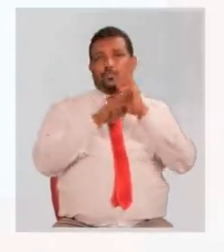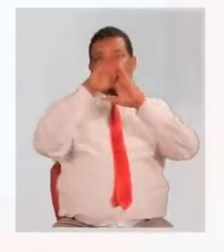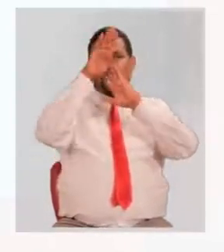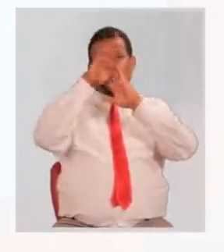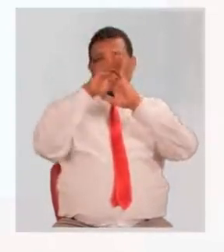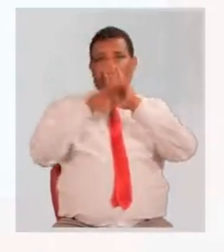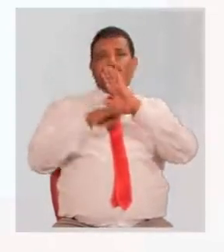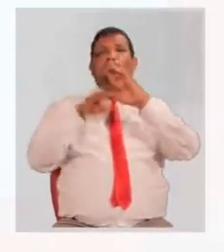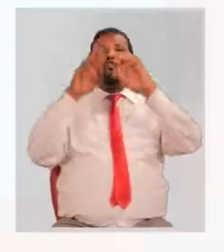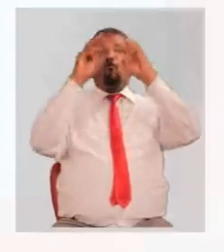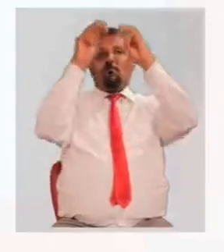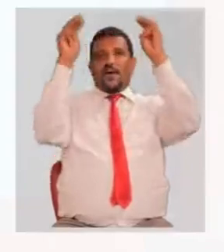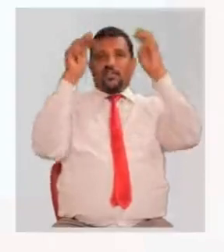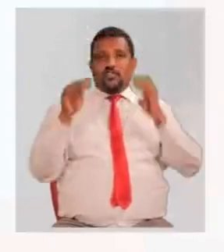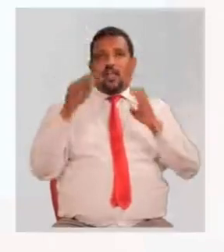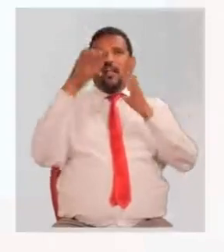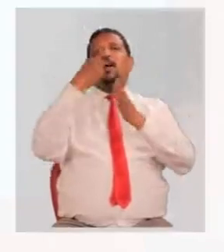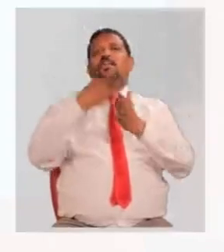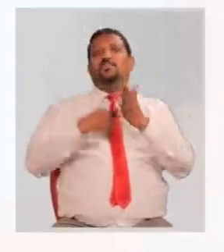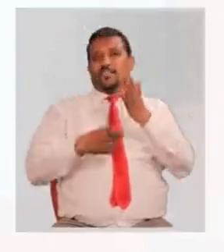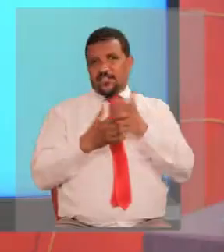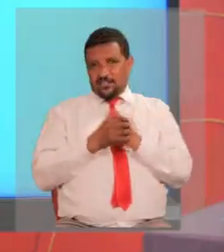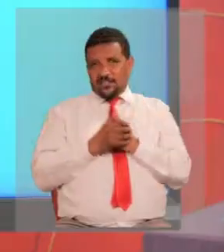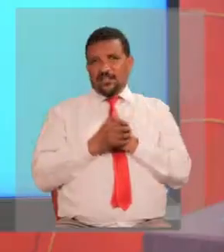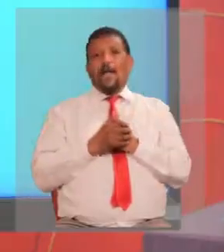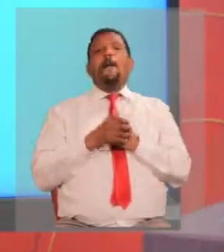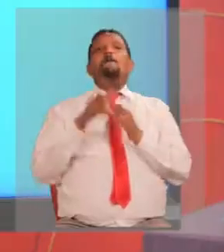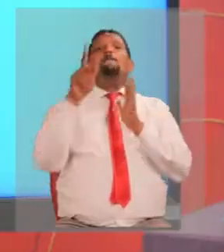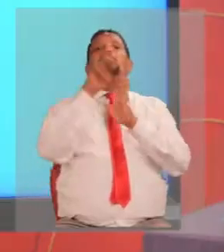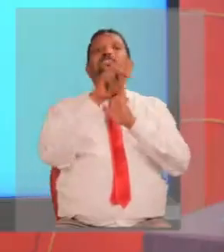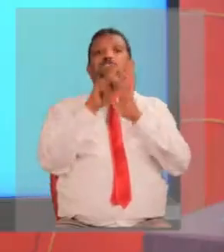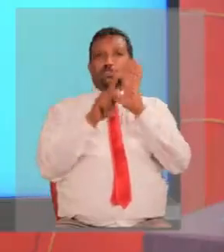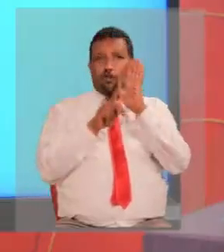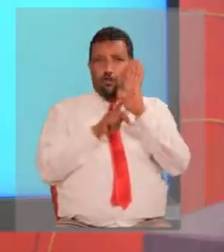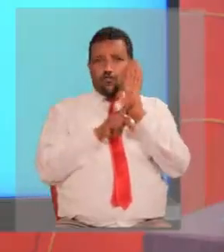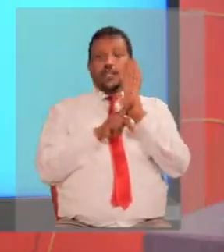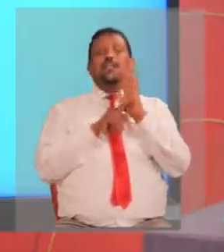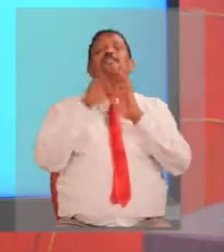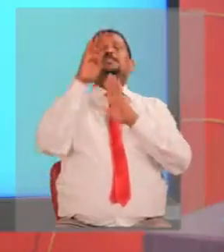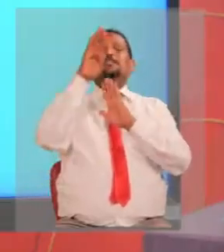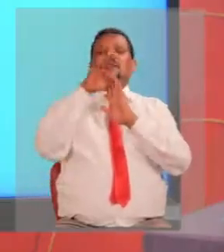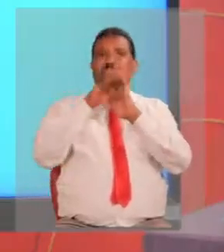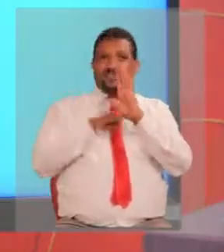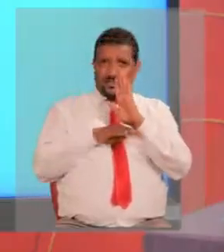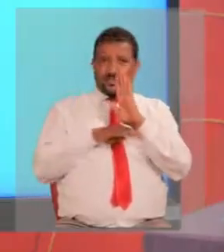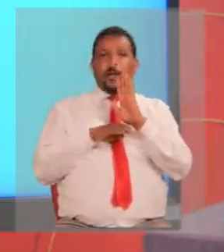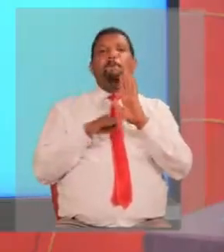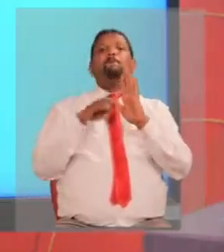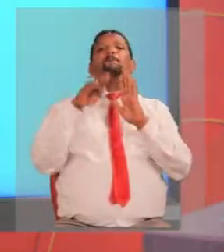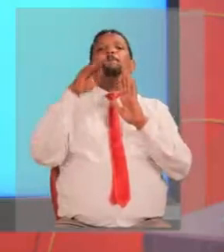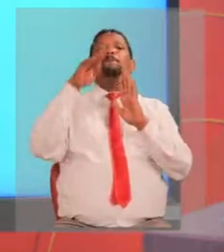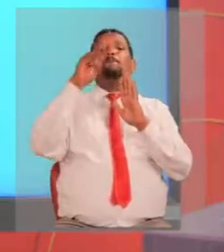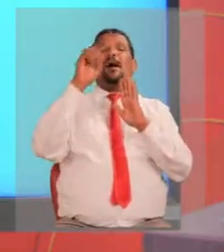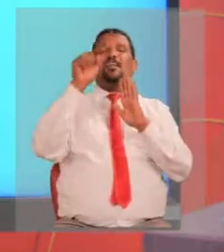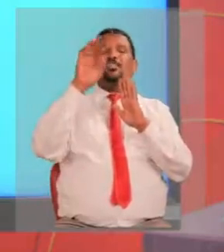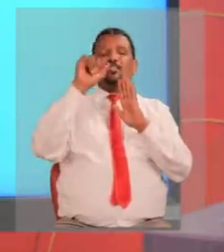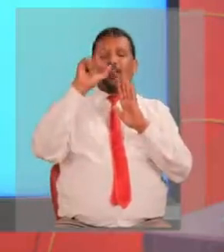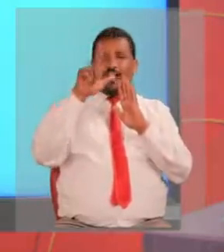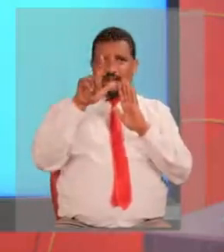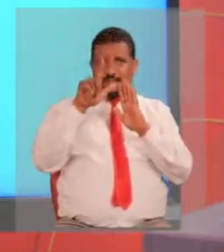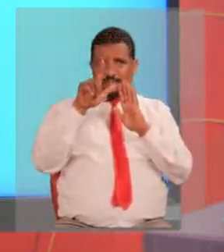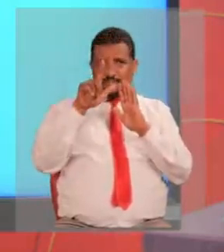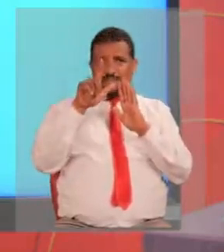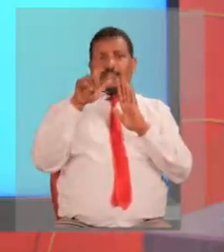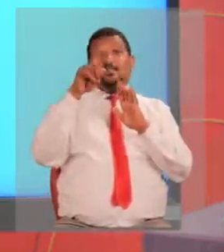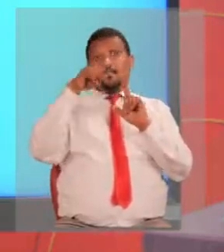diminishing marginal returns. The principle of diminishing marginal returns states that the rate by